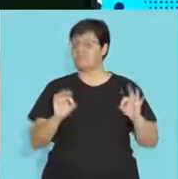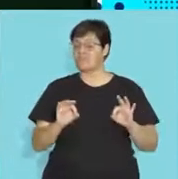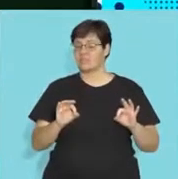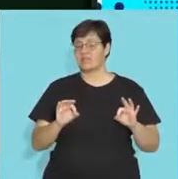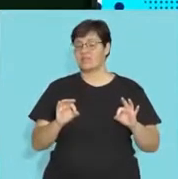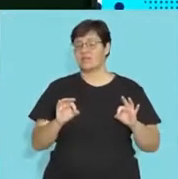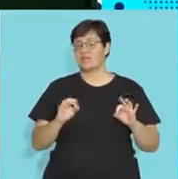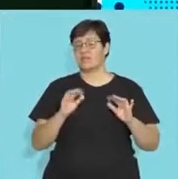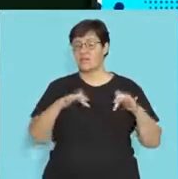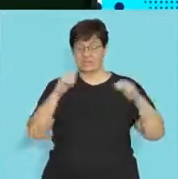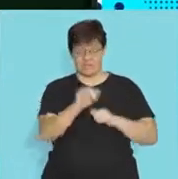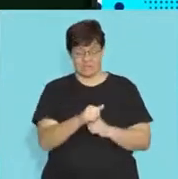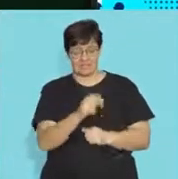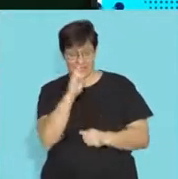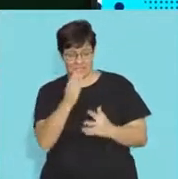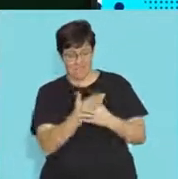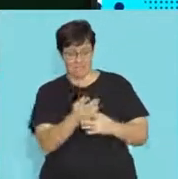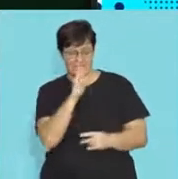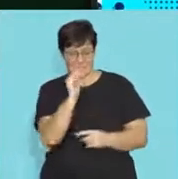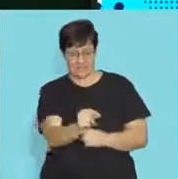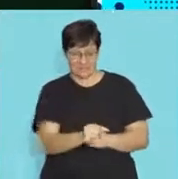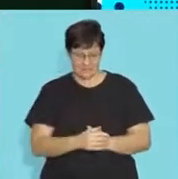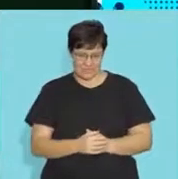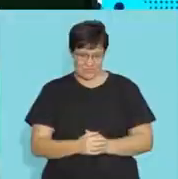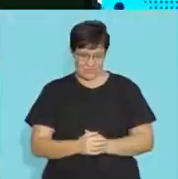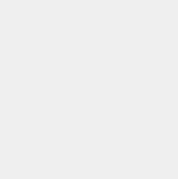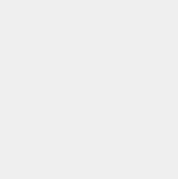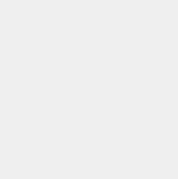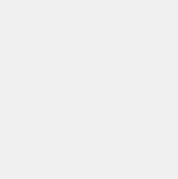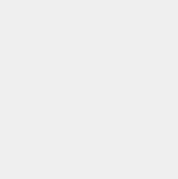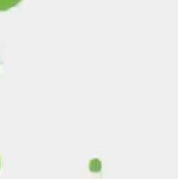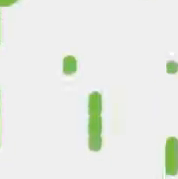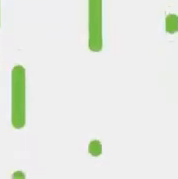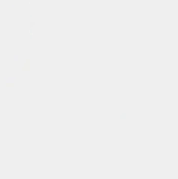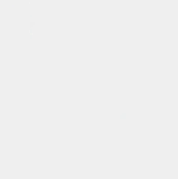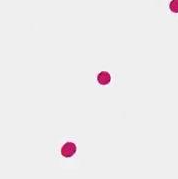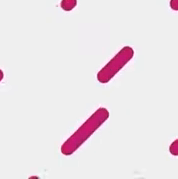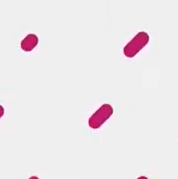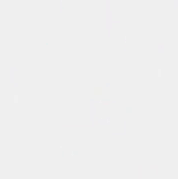fantastic audience. Have a quick stretch break, and I'll see you in a bit.